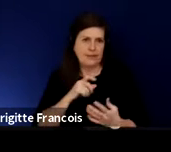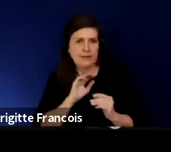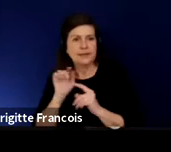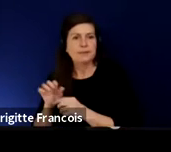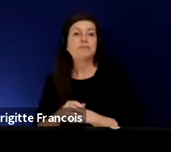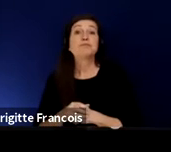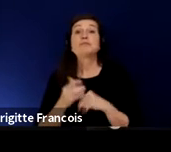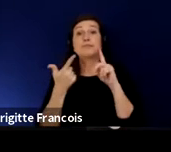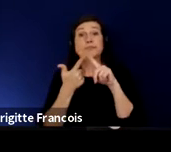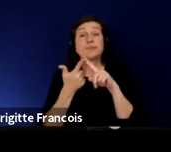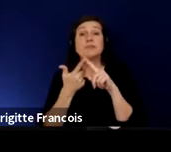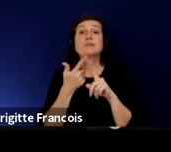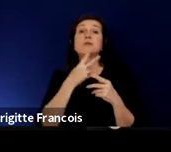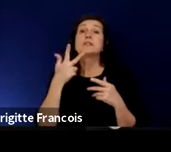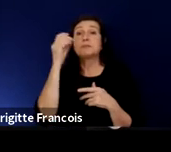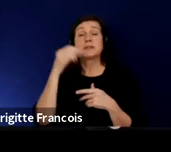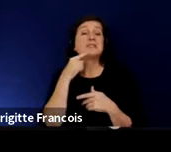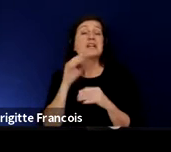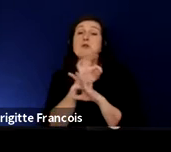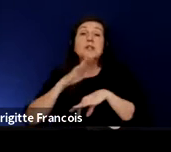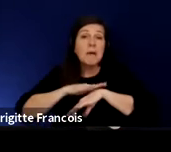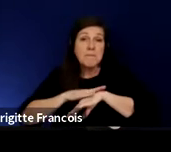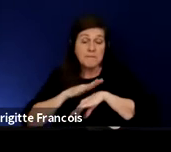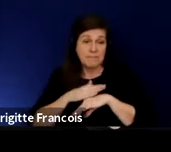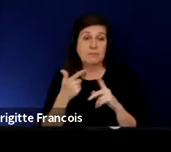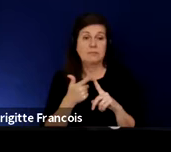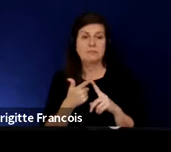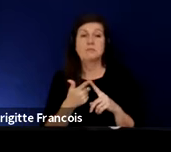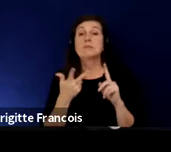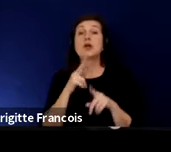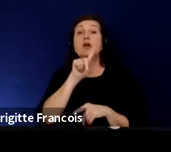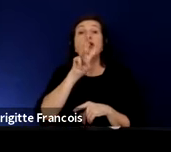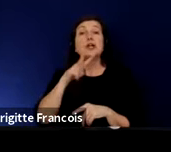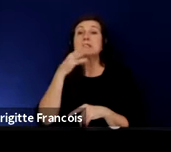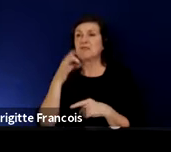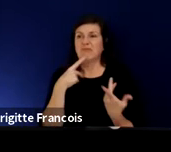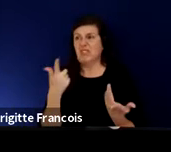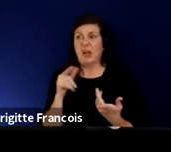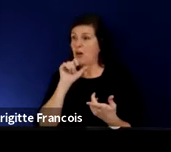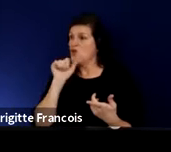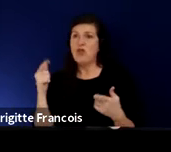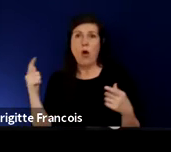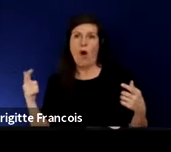the projects. 13% said it's not deemed relevant. That's interesting.